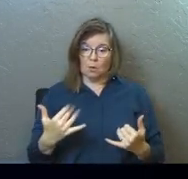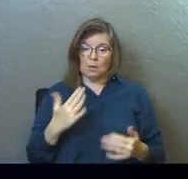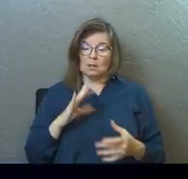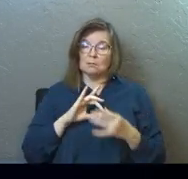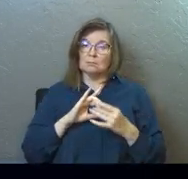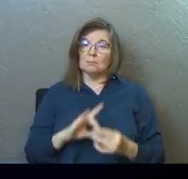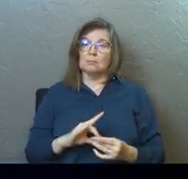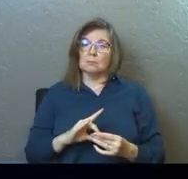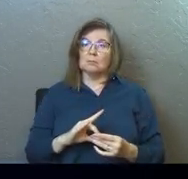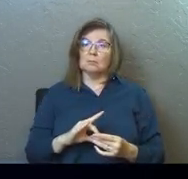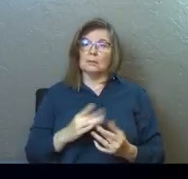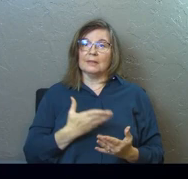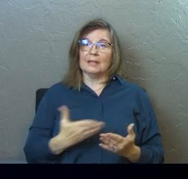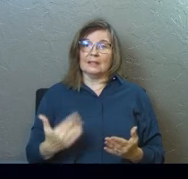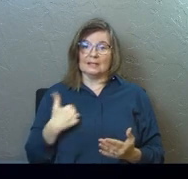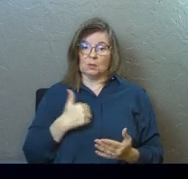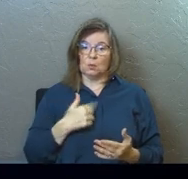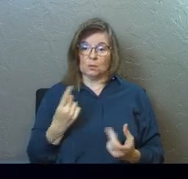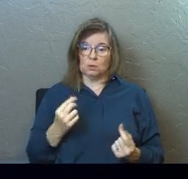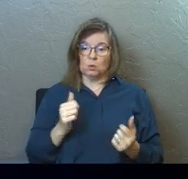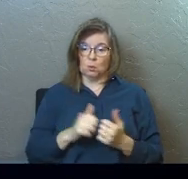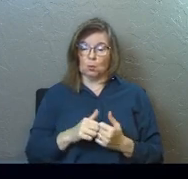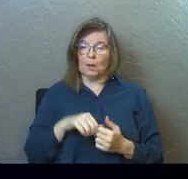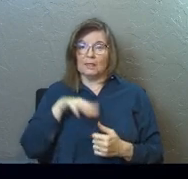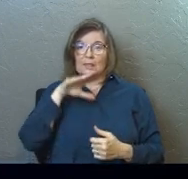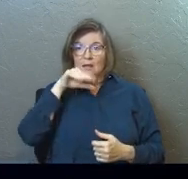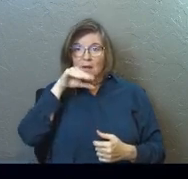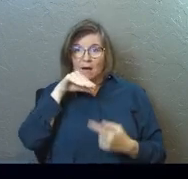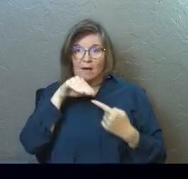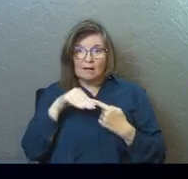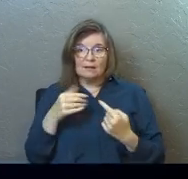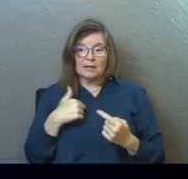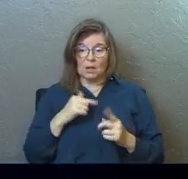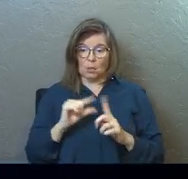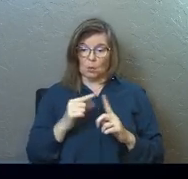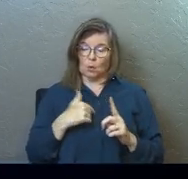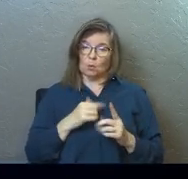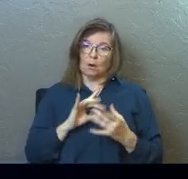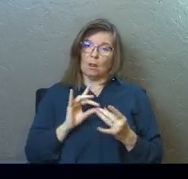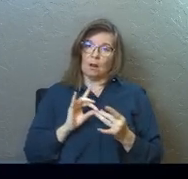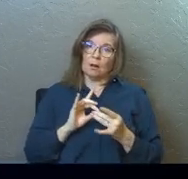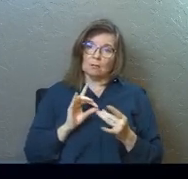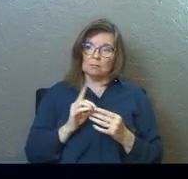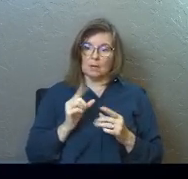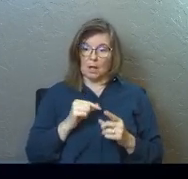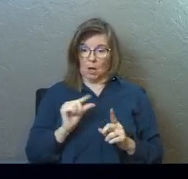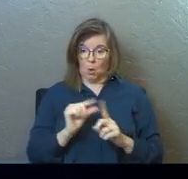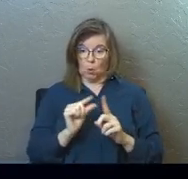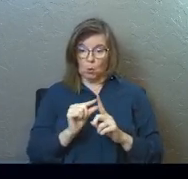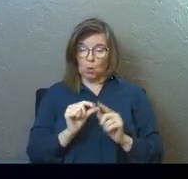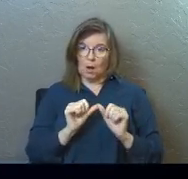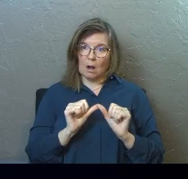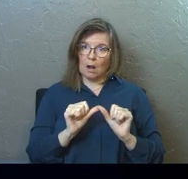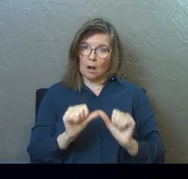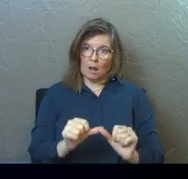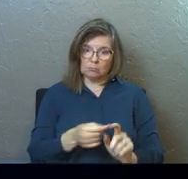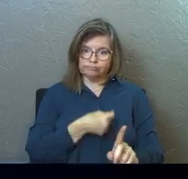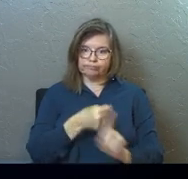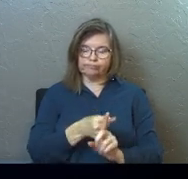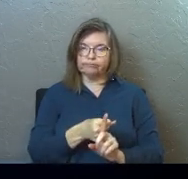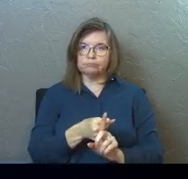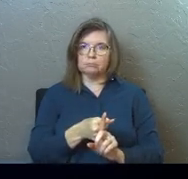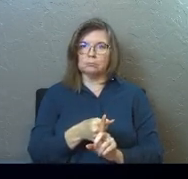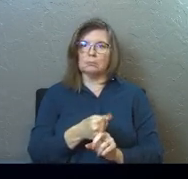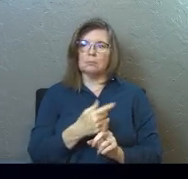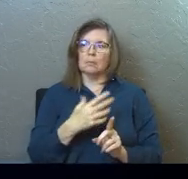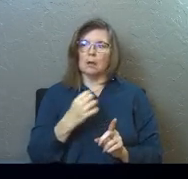is all on the things that we do with the tongue. It's the words that we speak and the fact that our words last, and